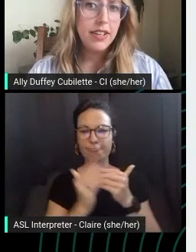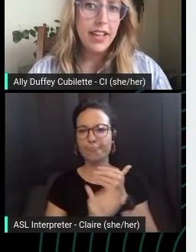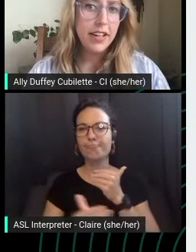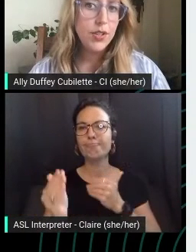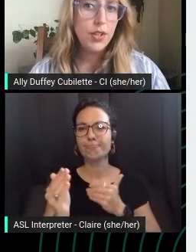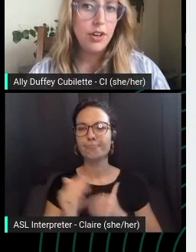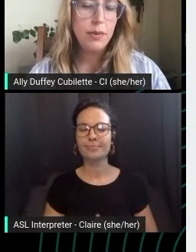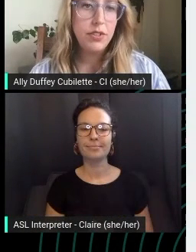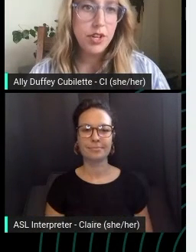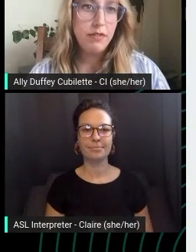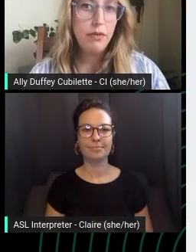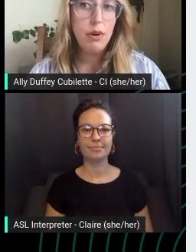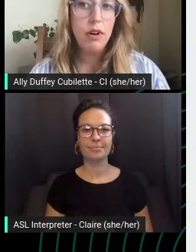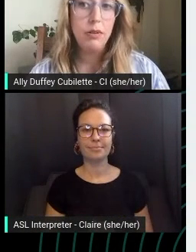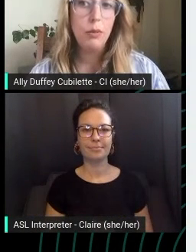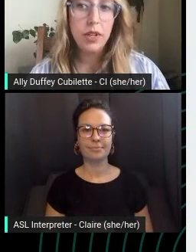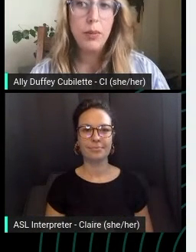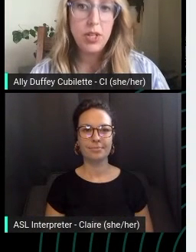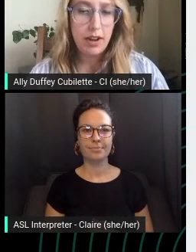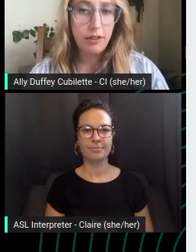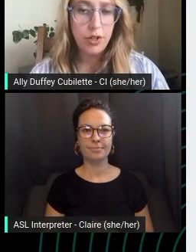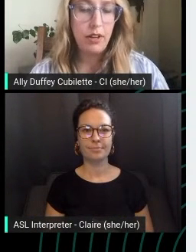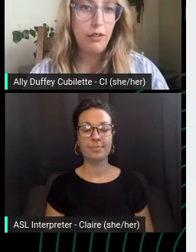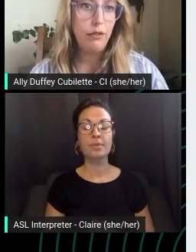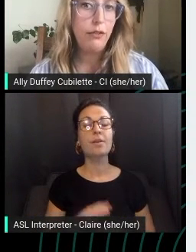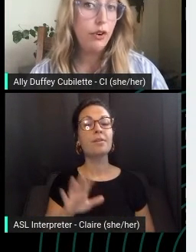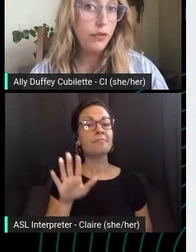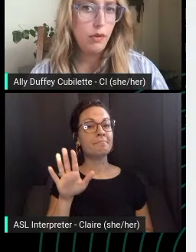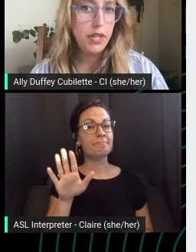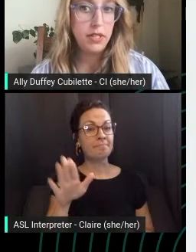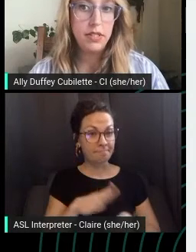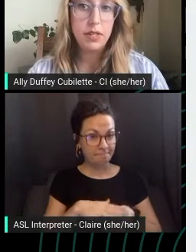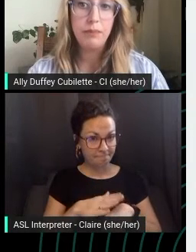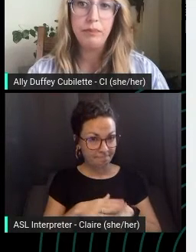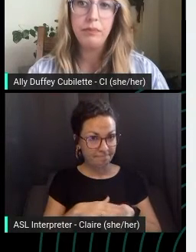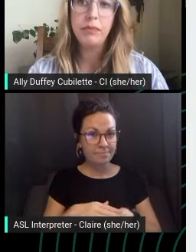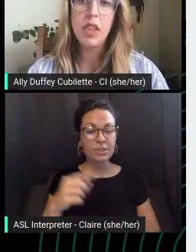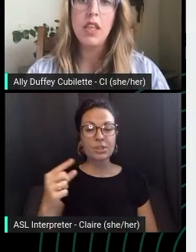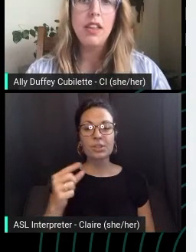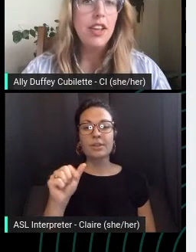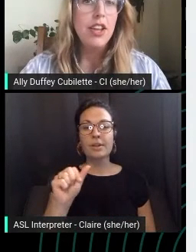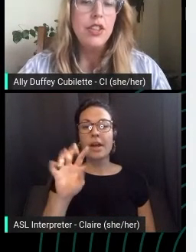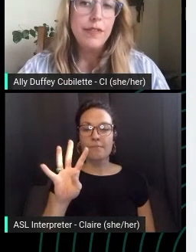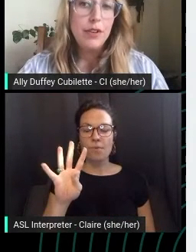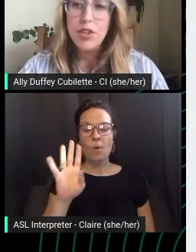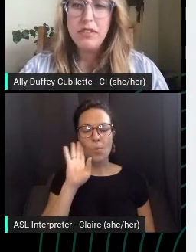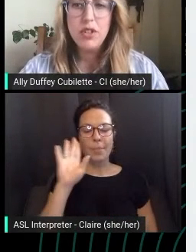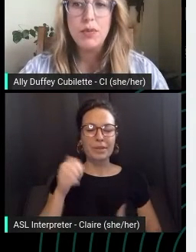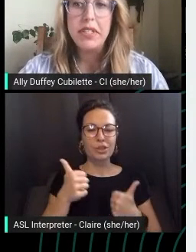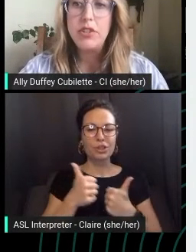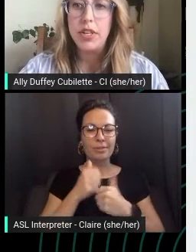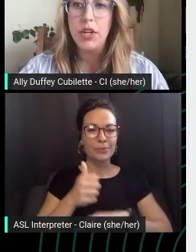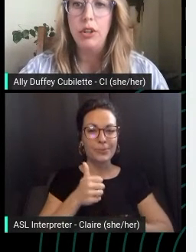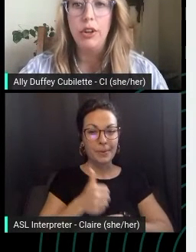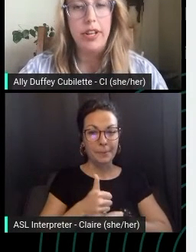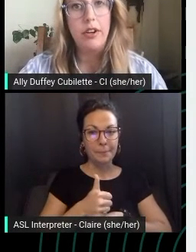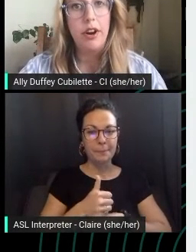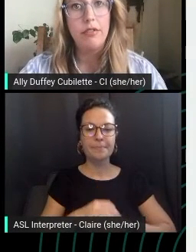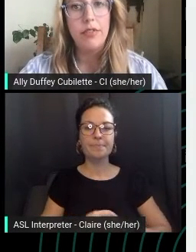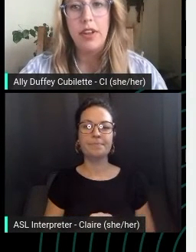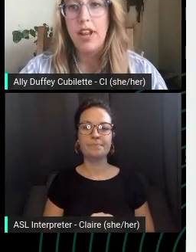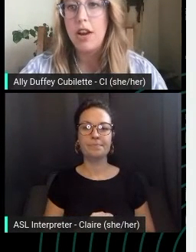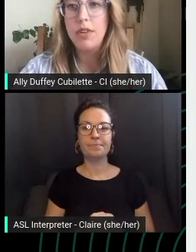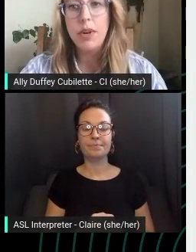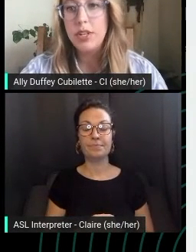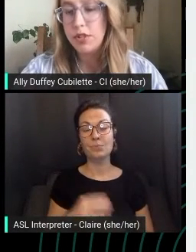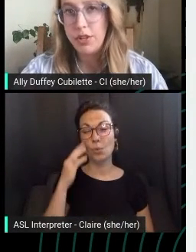That said, getting started with GA4 will be challenging for a few reasons. The first challenge is really just a learning